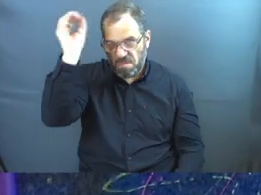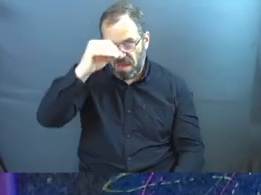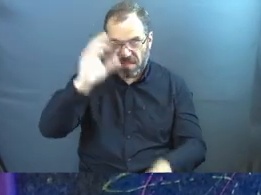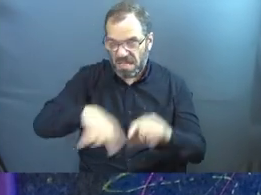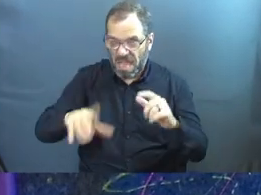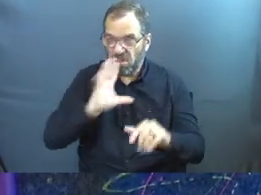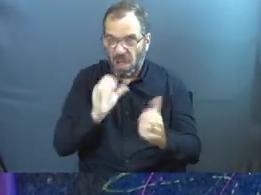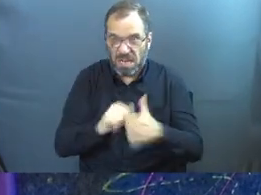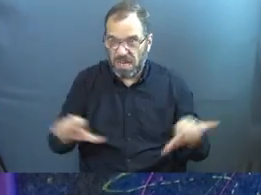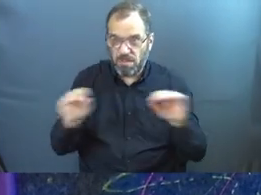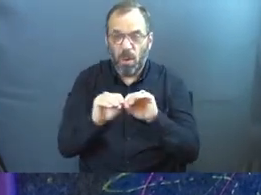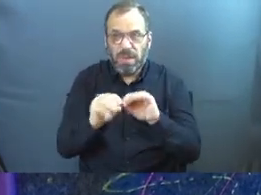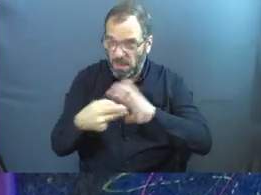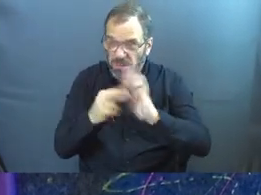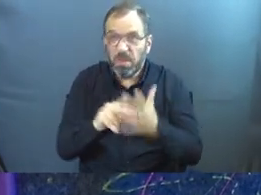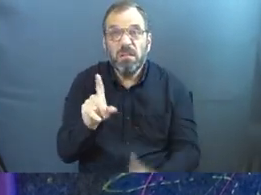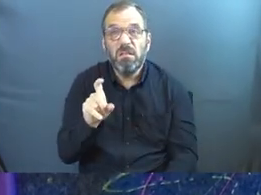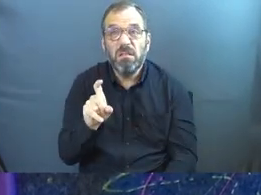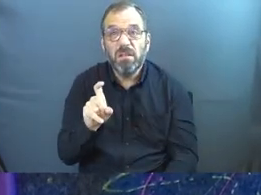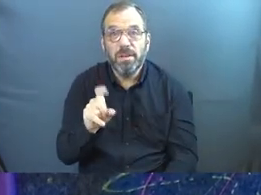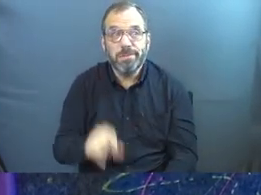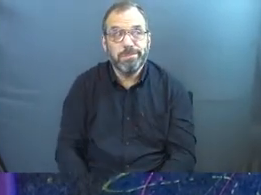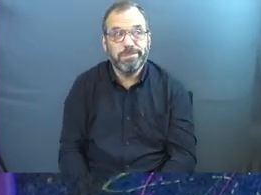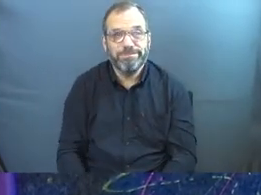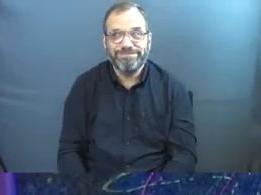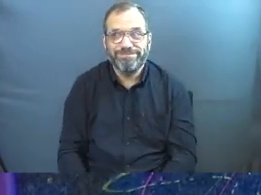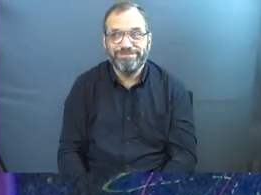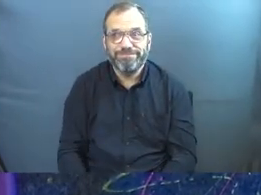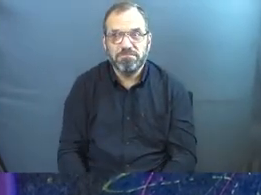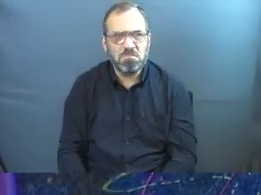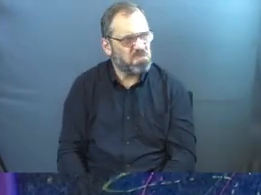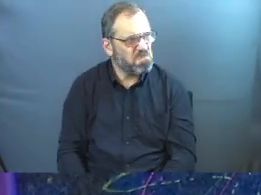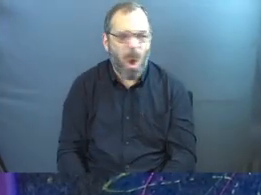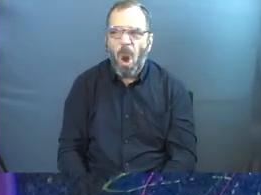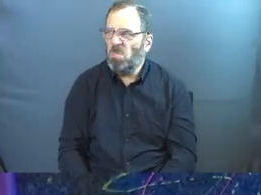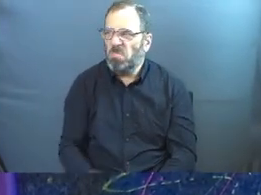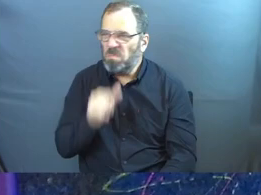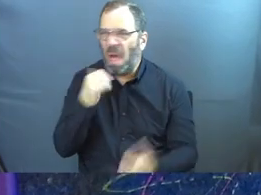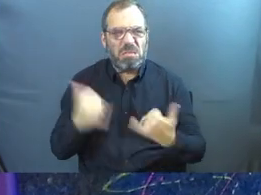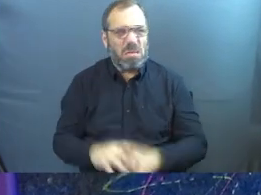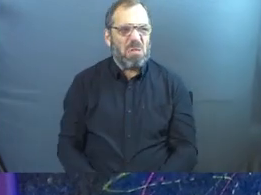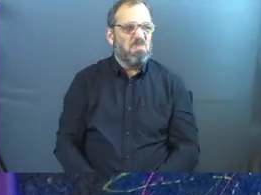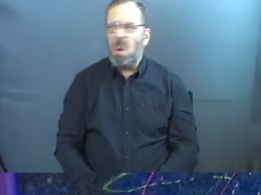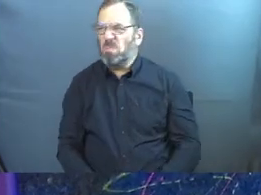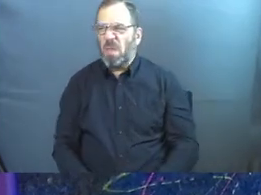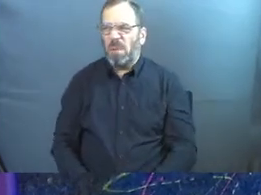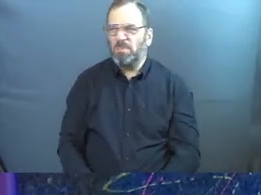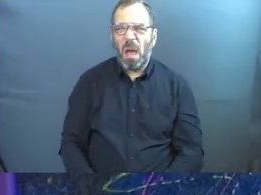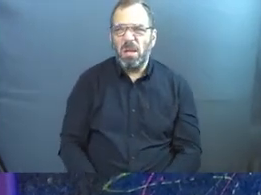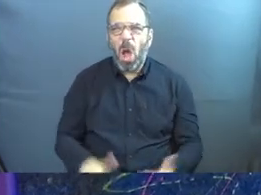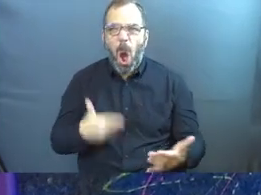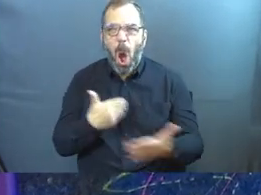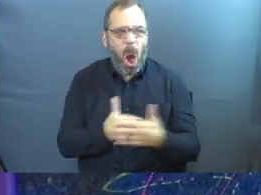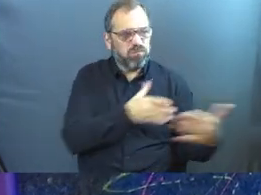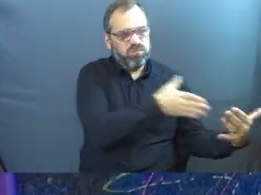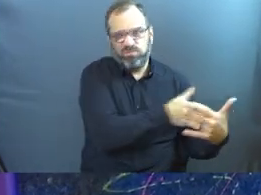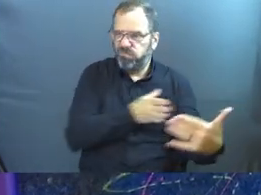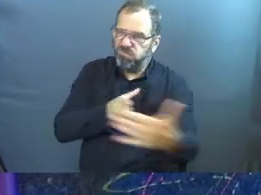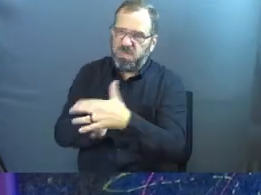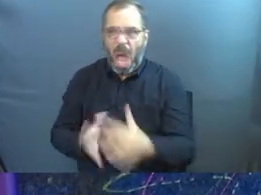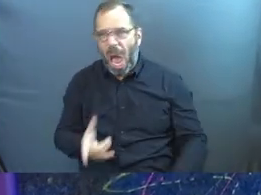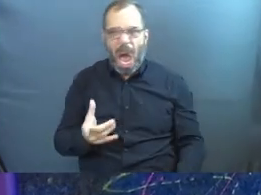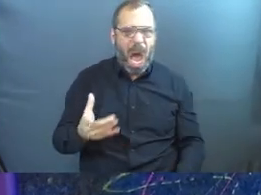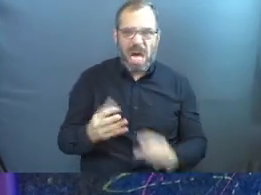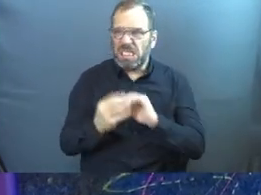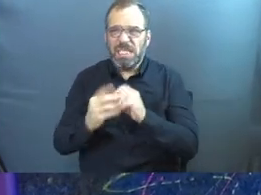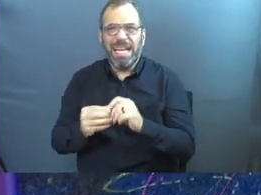have conversations anymore? Is that what you mean? Because this doesn't sound familiar at all. And everybody's so against each other's throats,